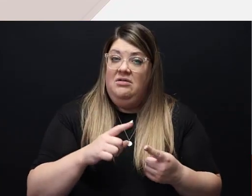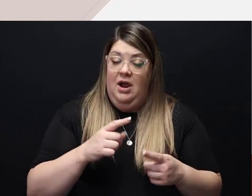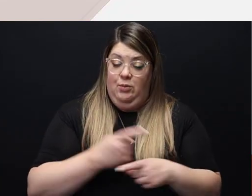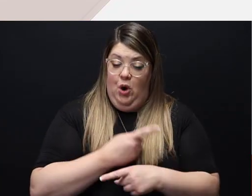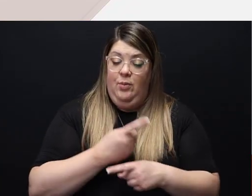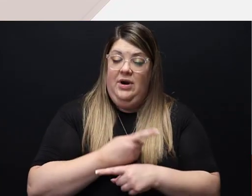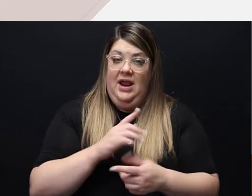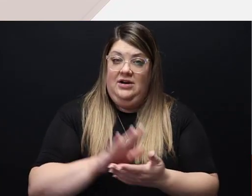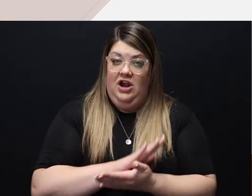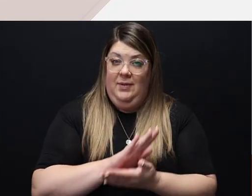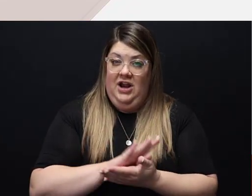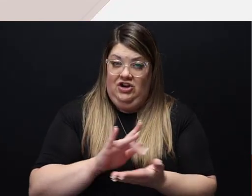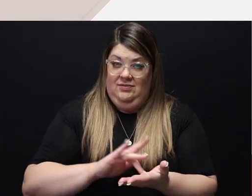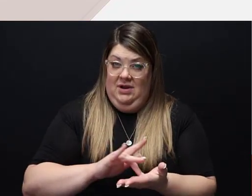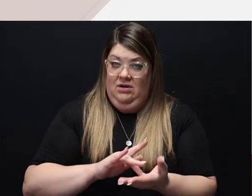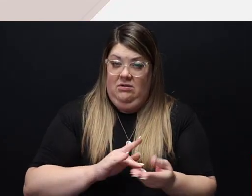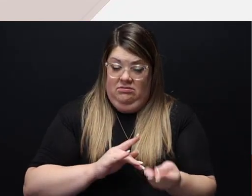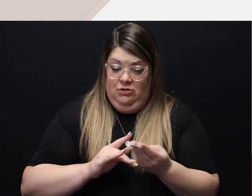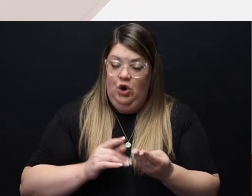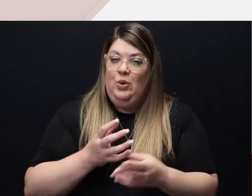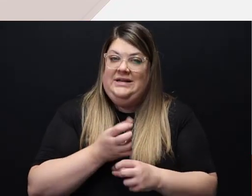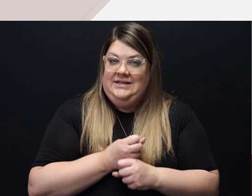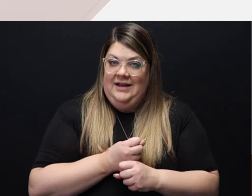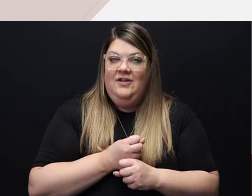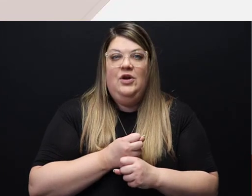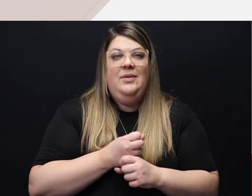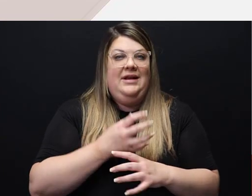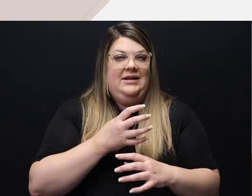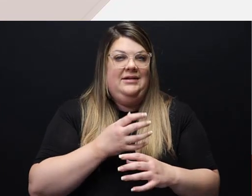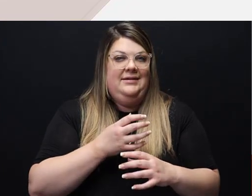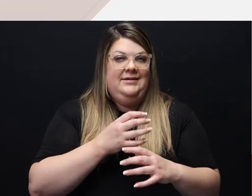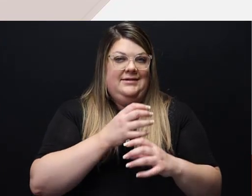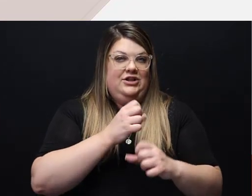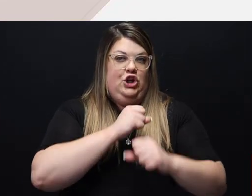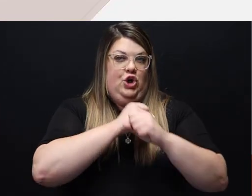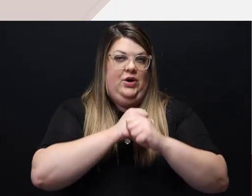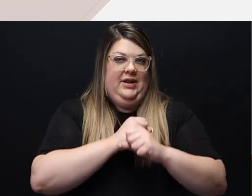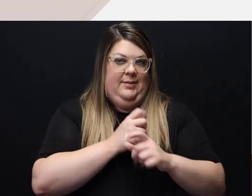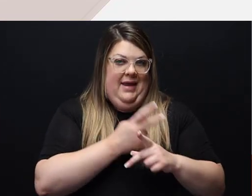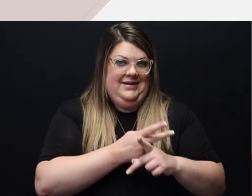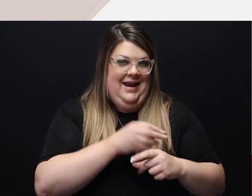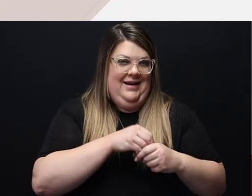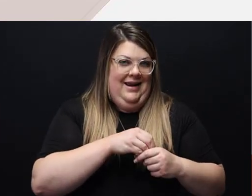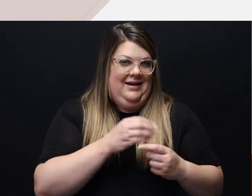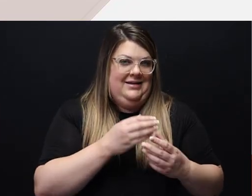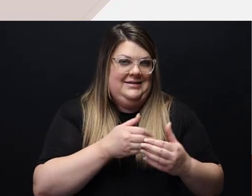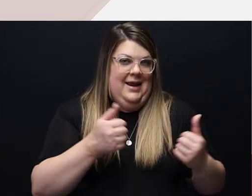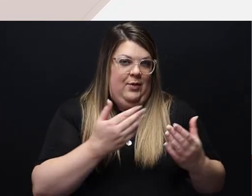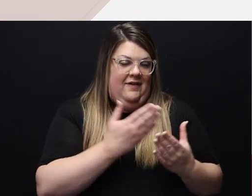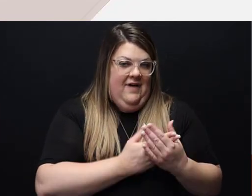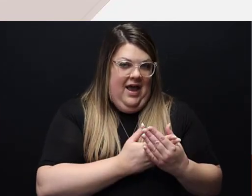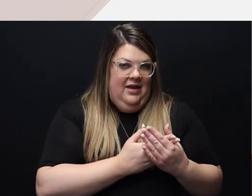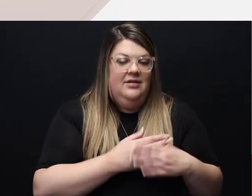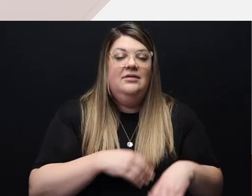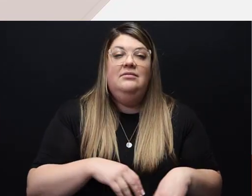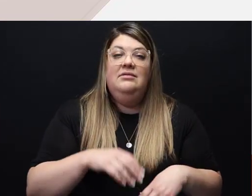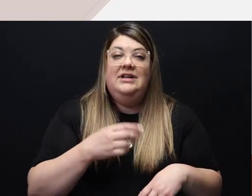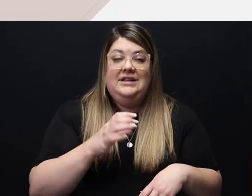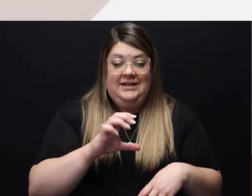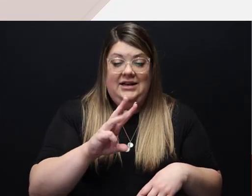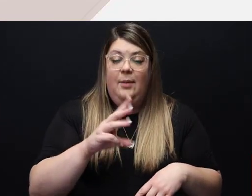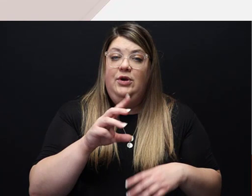medical documentation is received, it will be securely maintained in a separate file. CW will review the employee's